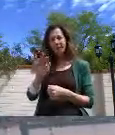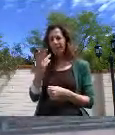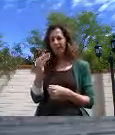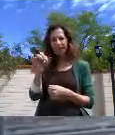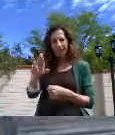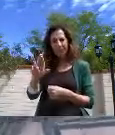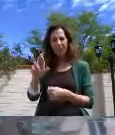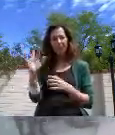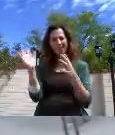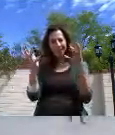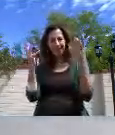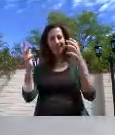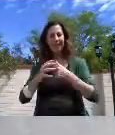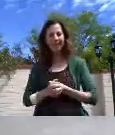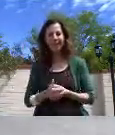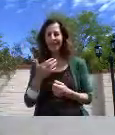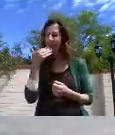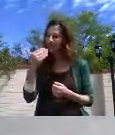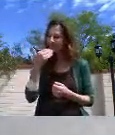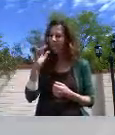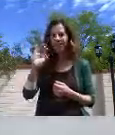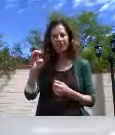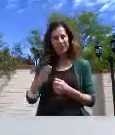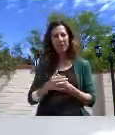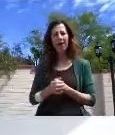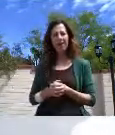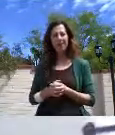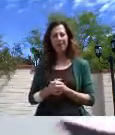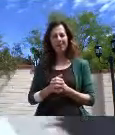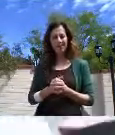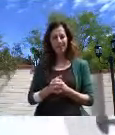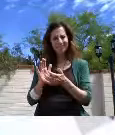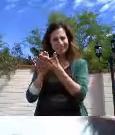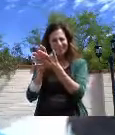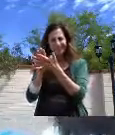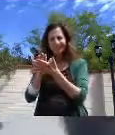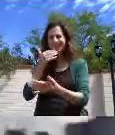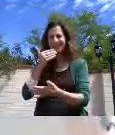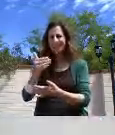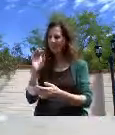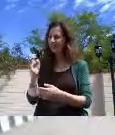Good job, Jasper. Woo-hoo! Good job.